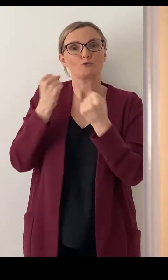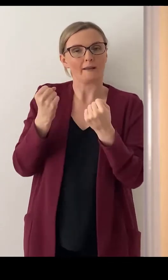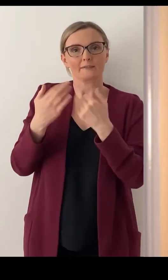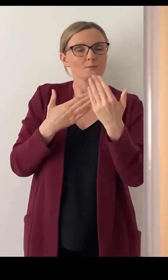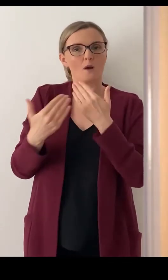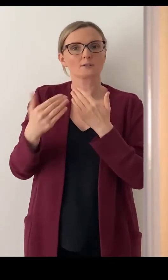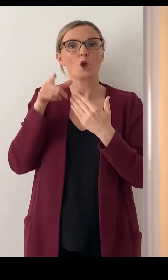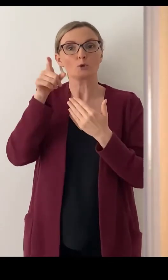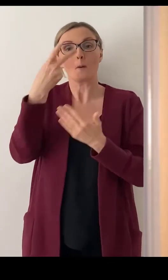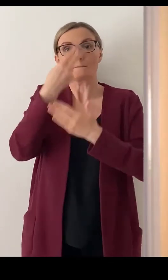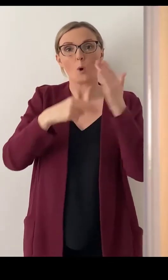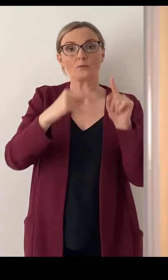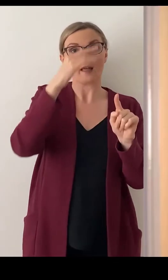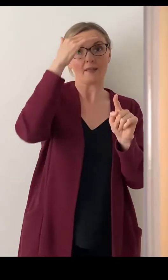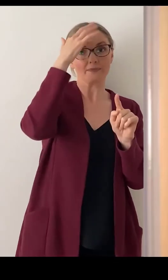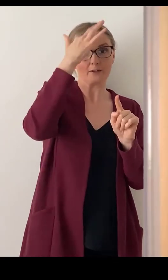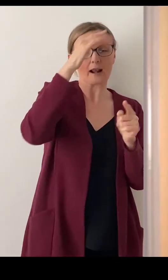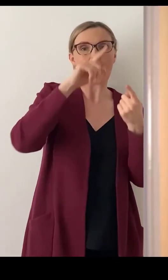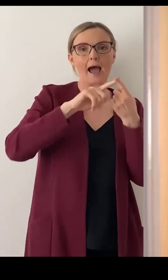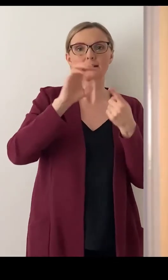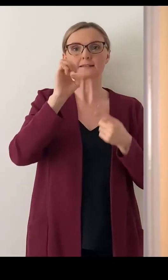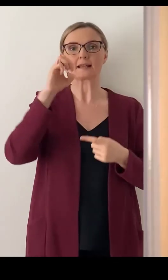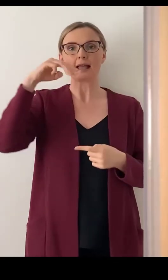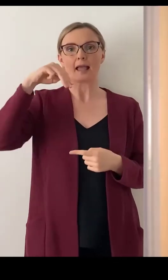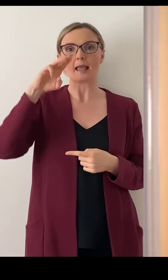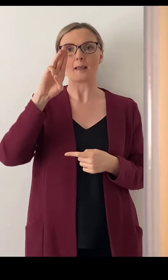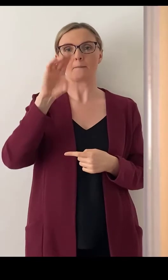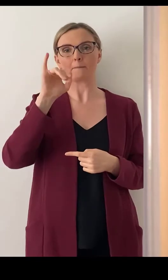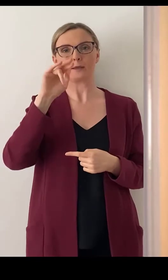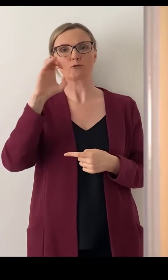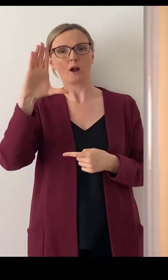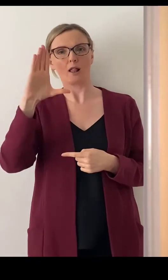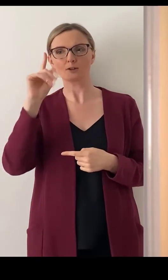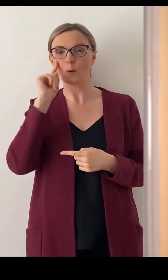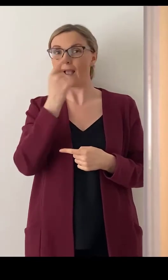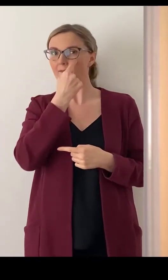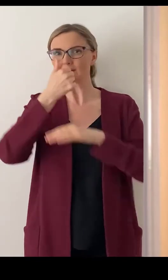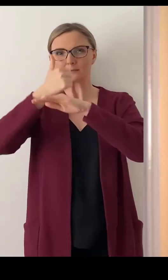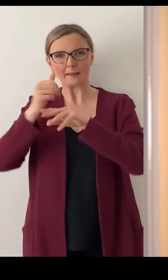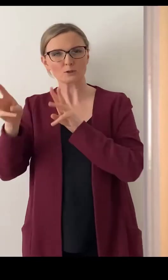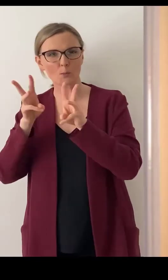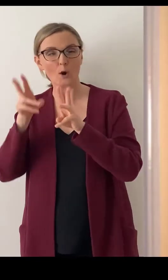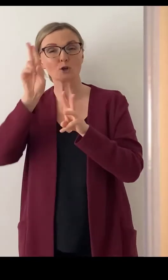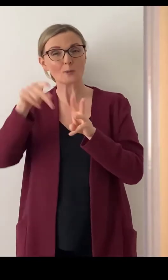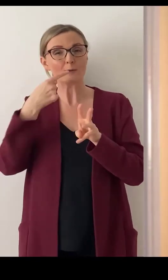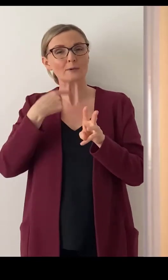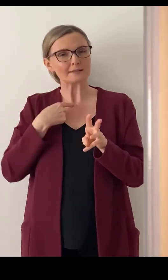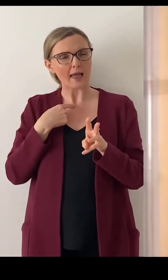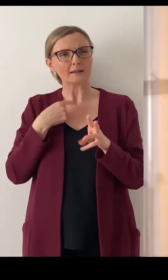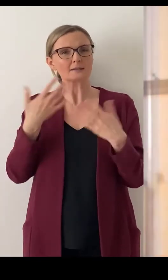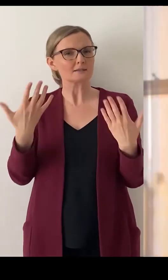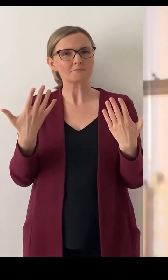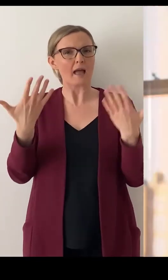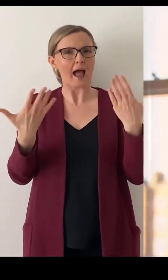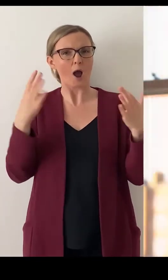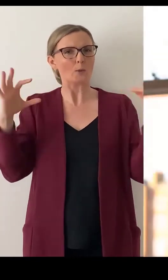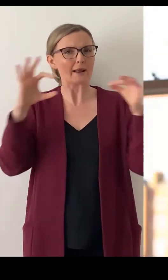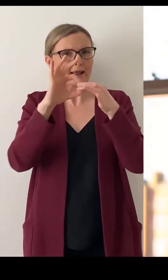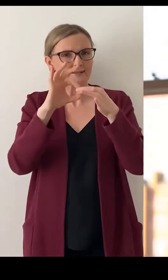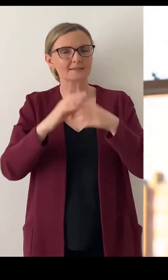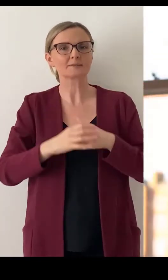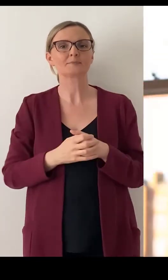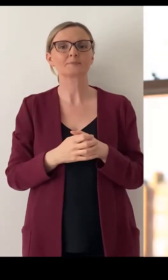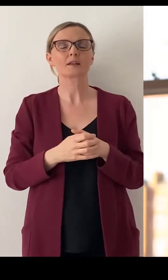theoretical and empirical work. Could you tell us about theory versus empirical research and how they connect? So